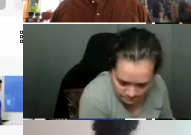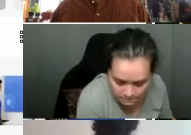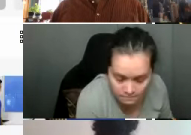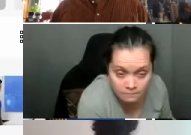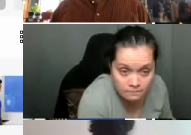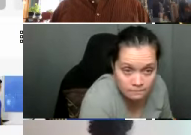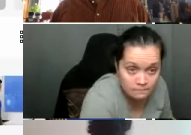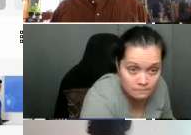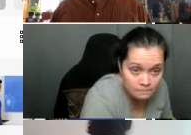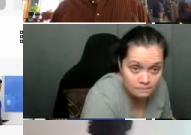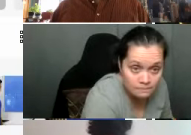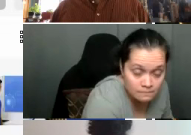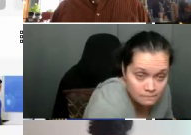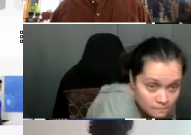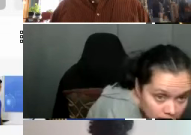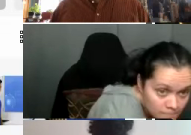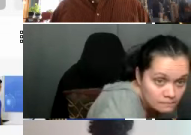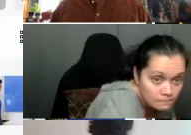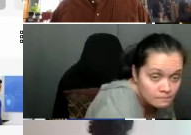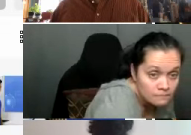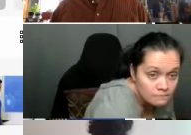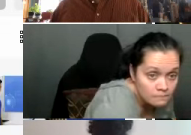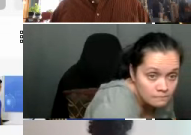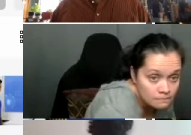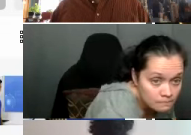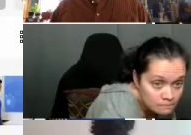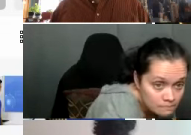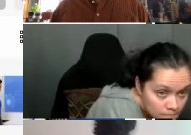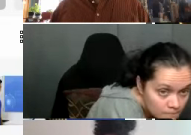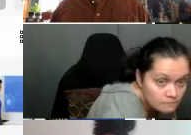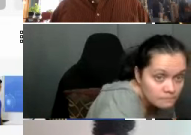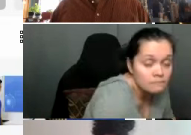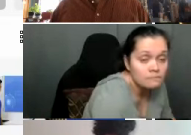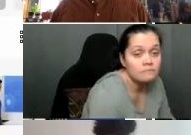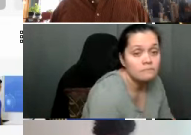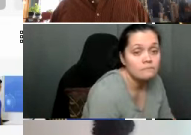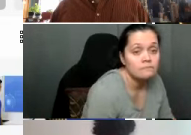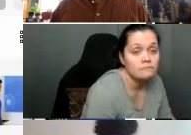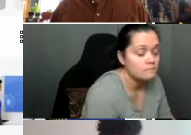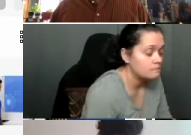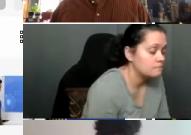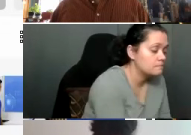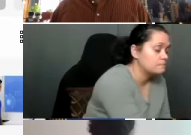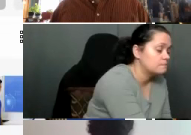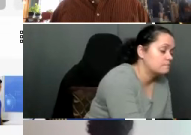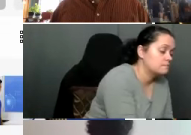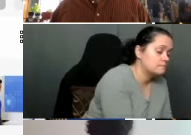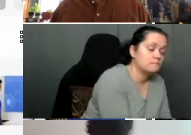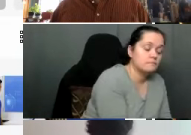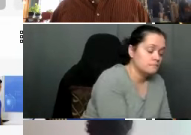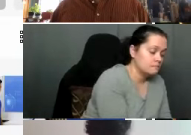of the map is given to the Northern Hemisphere and the bottom is given to the Southern, then people will tend to adopt top and bottom